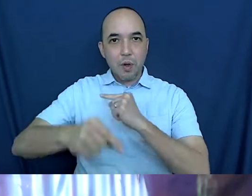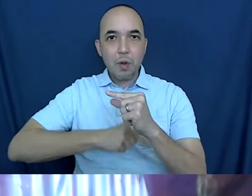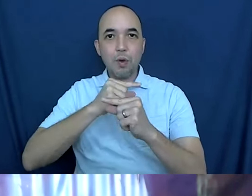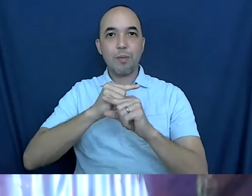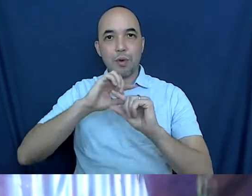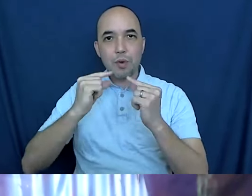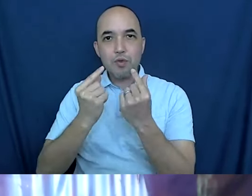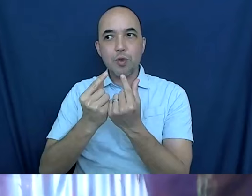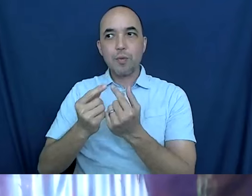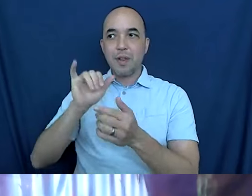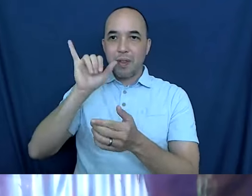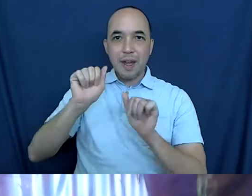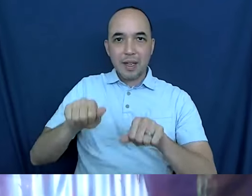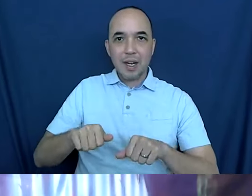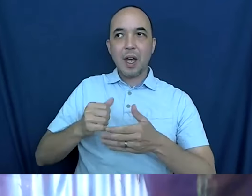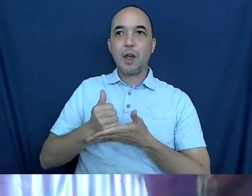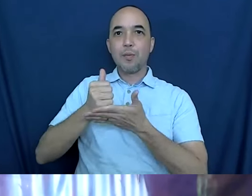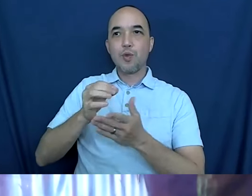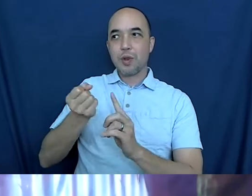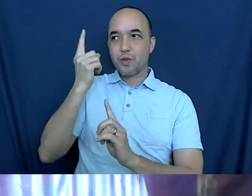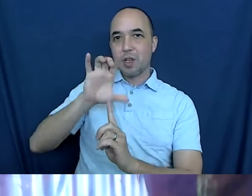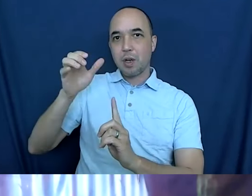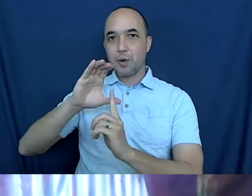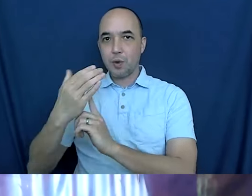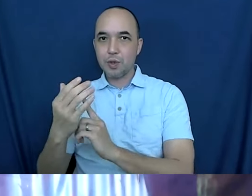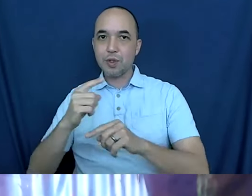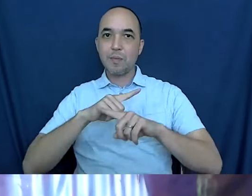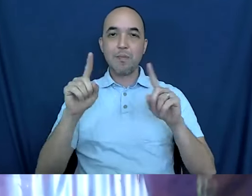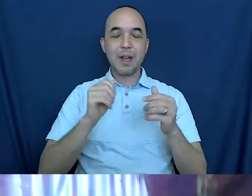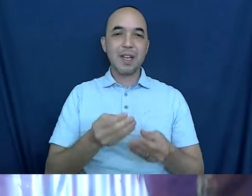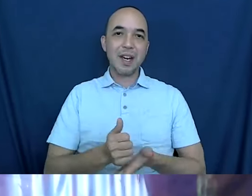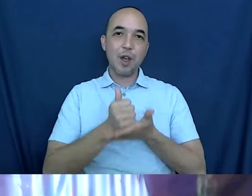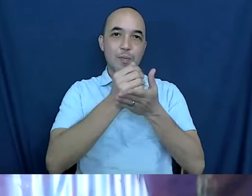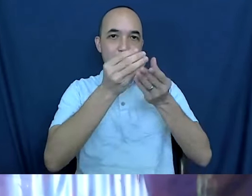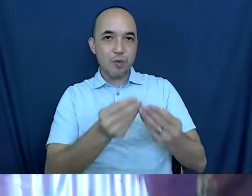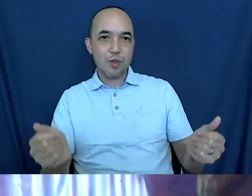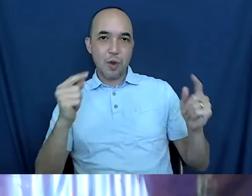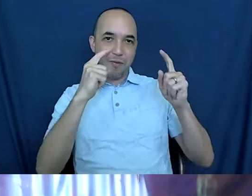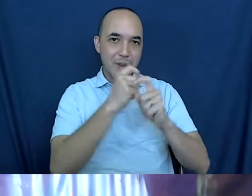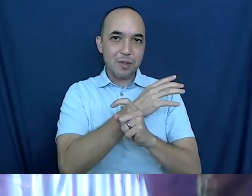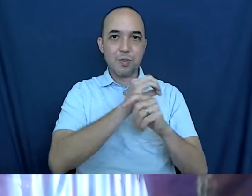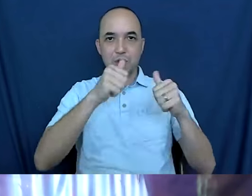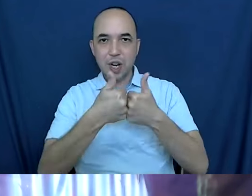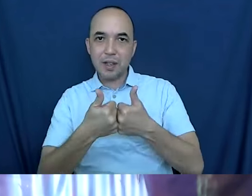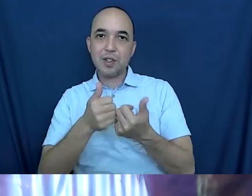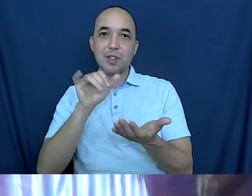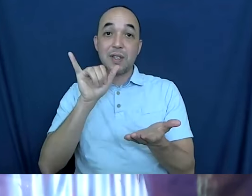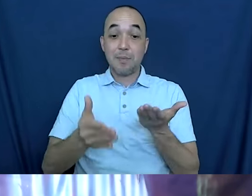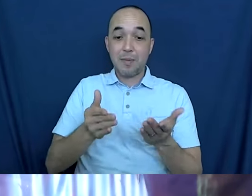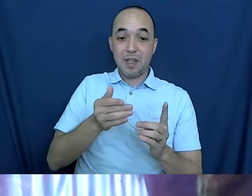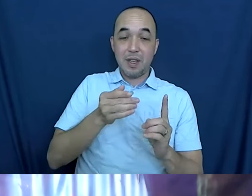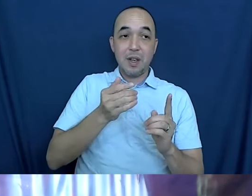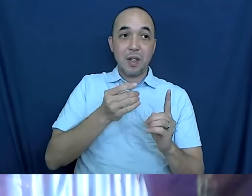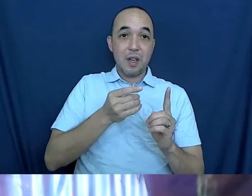you understand other cultural things, but also break down puzzles and challenges in ways that you don't have the tools for. That's a really good